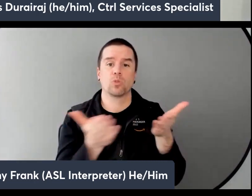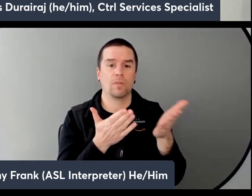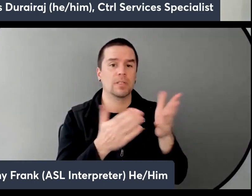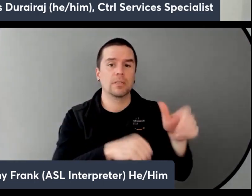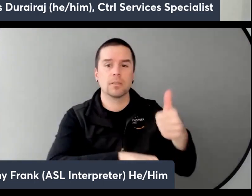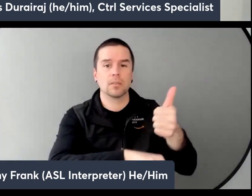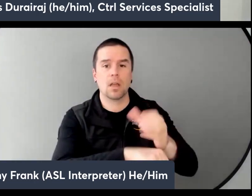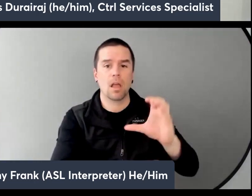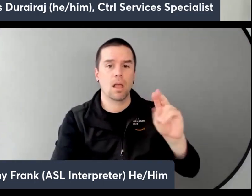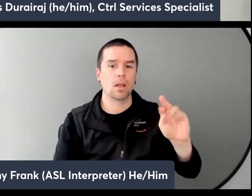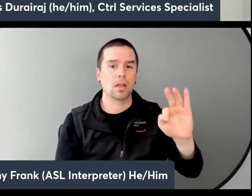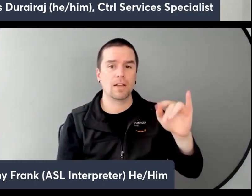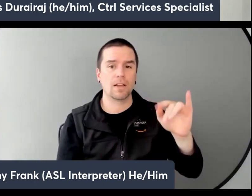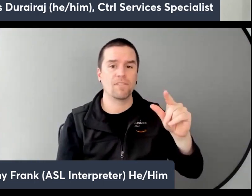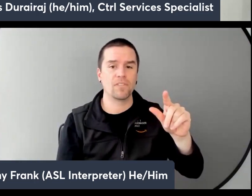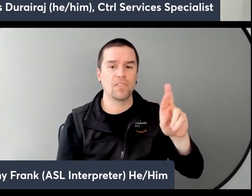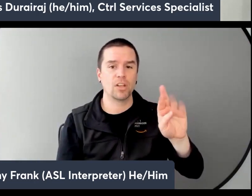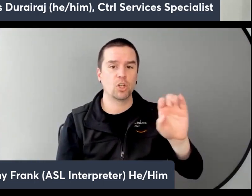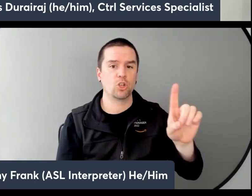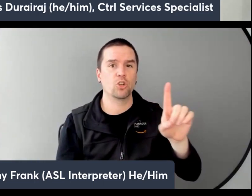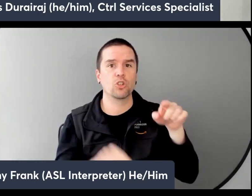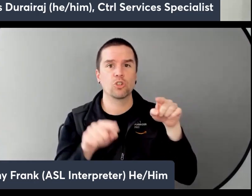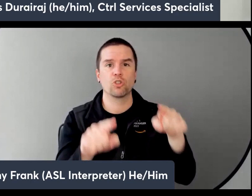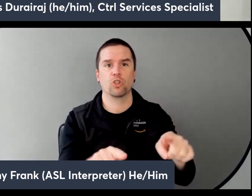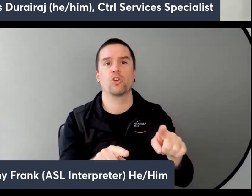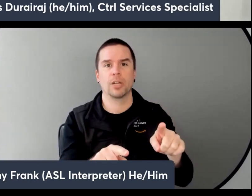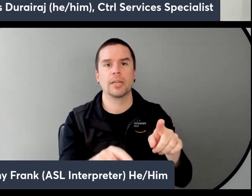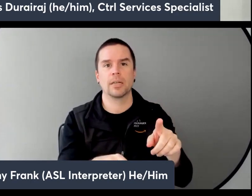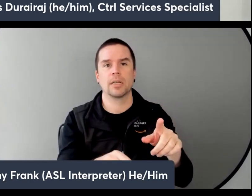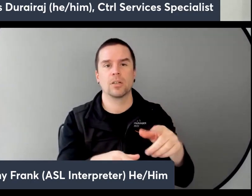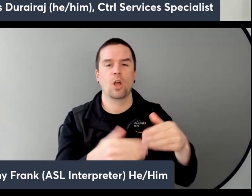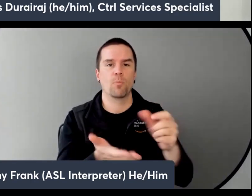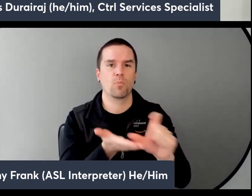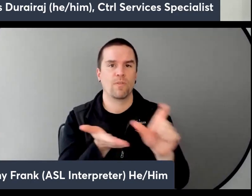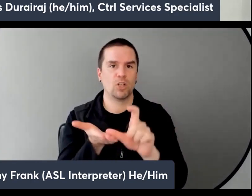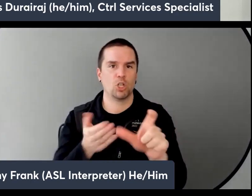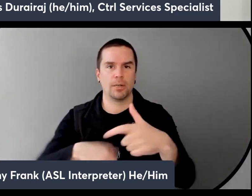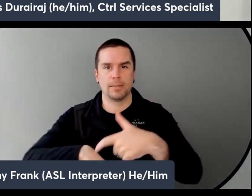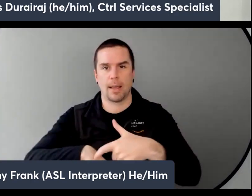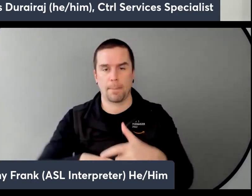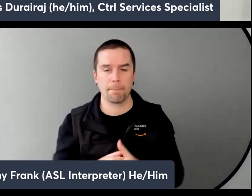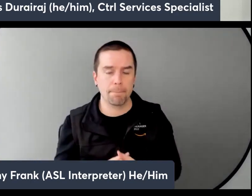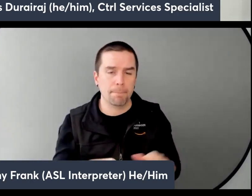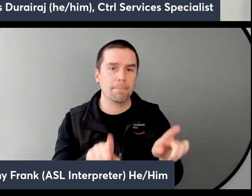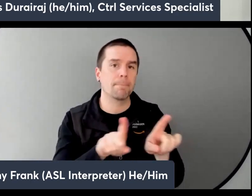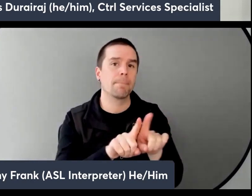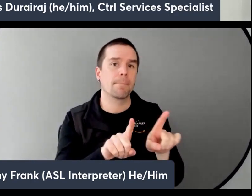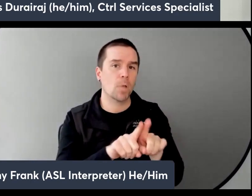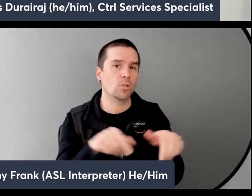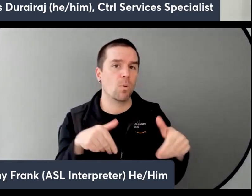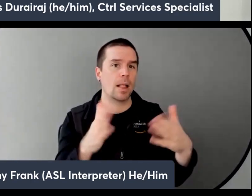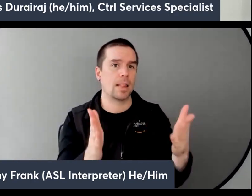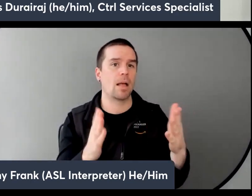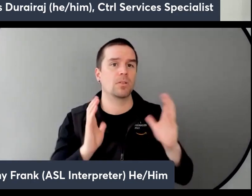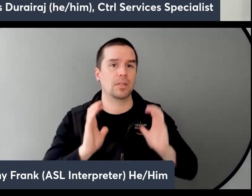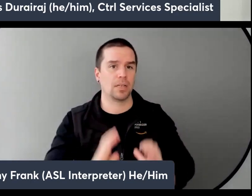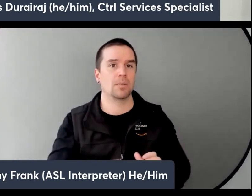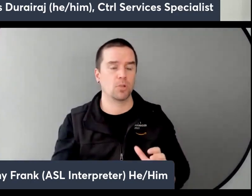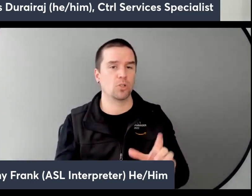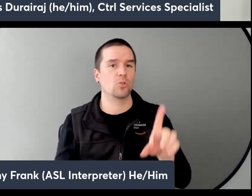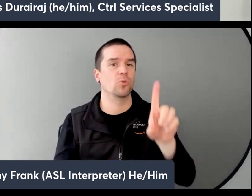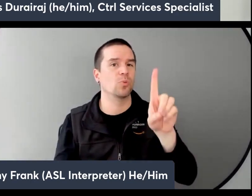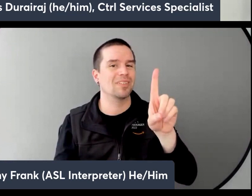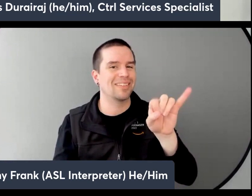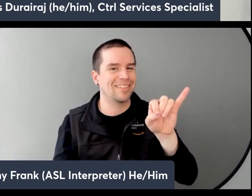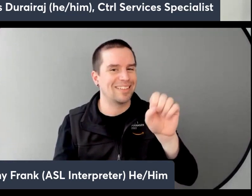configured during provisioning time. And additionally, proactive controls allows customers to disallow actions that lead